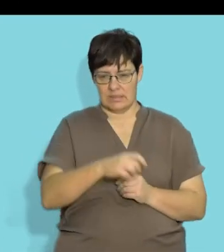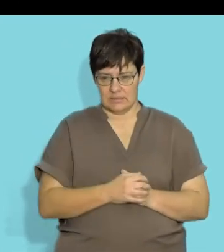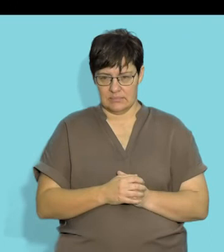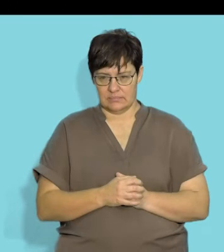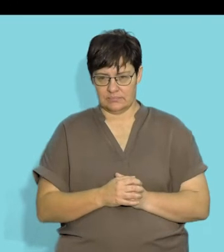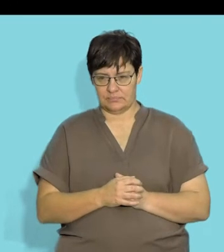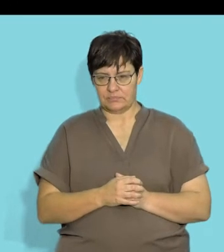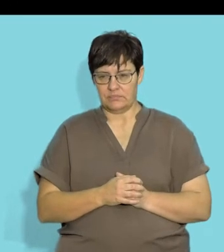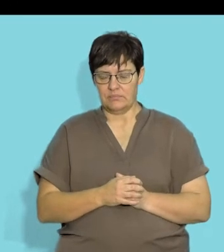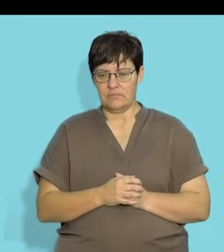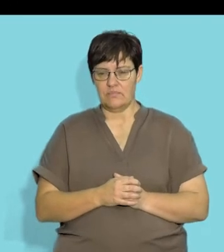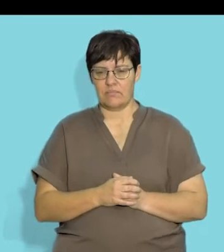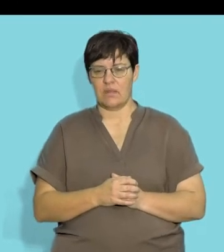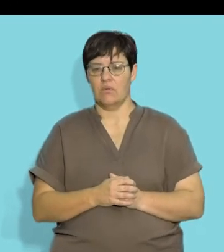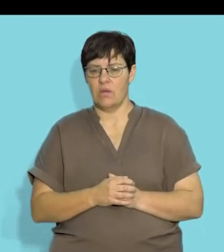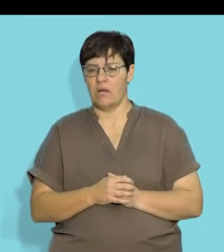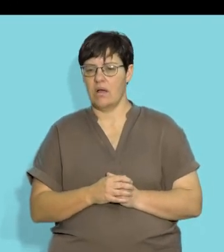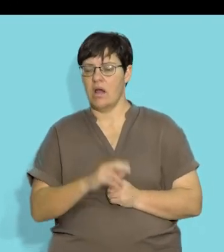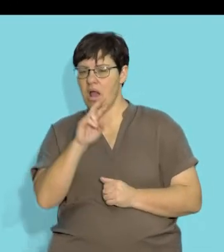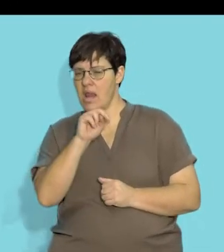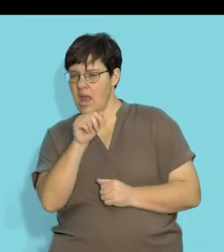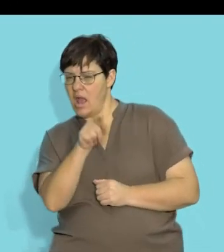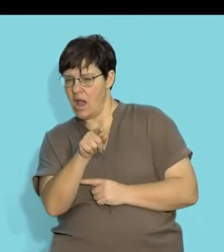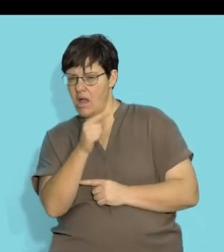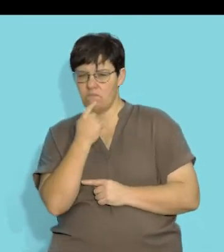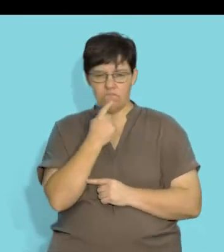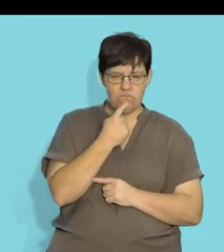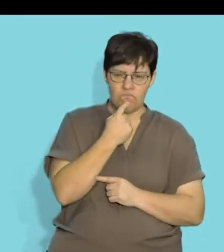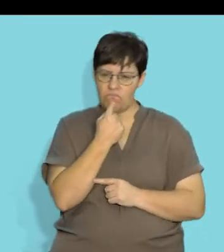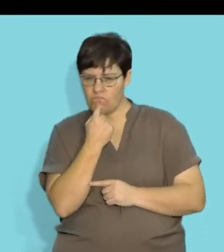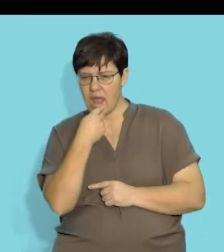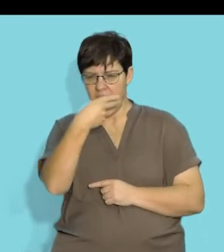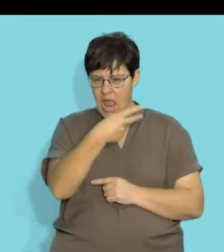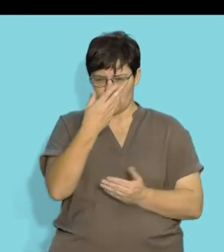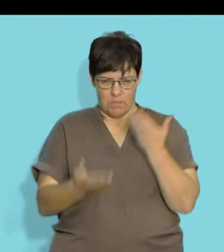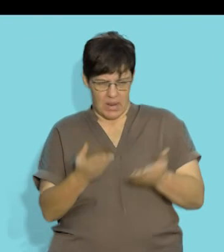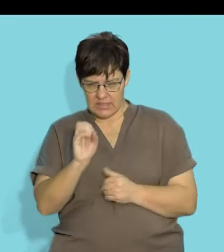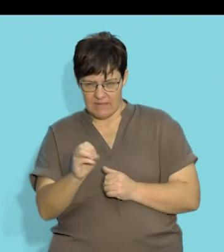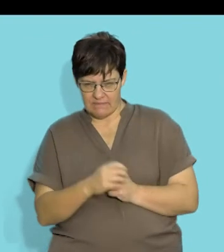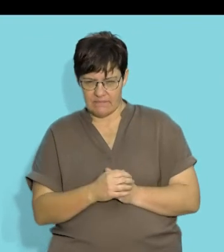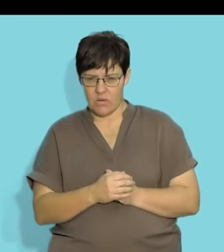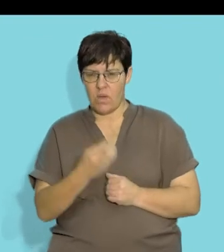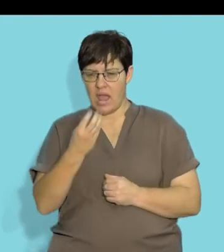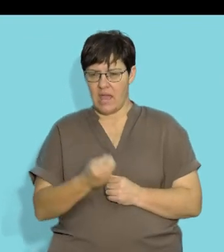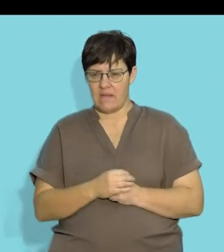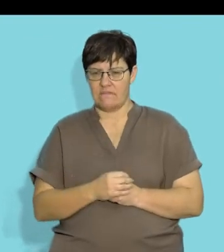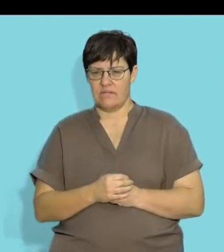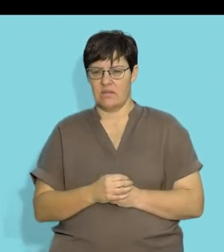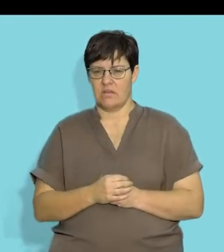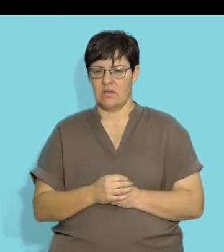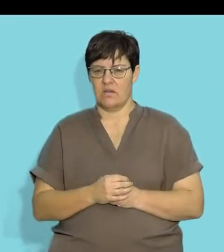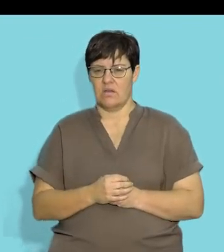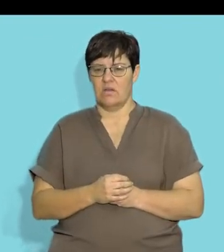If we do that, then we ask ourselves, is hydrogen balanced? Hydrogen, what do we have? We've got 4 hydrogen,